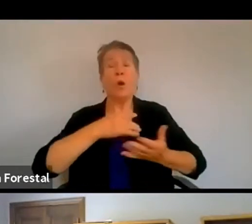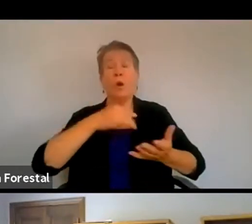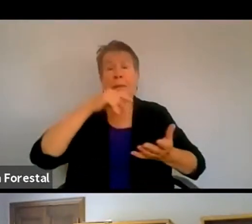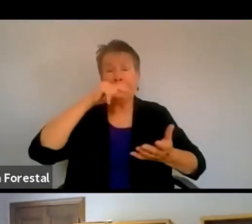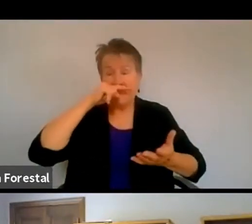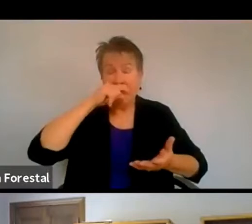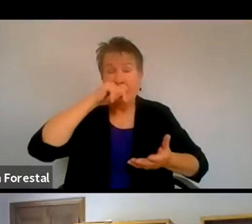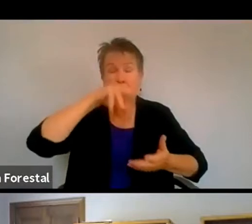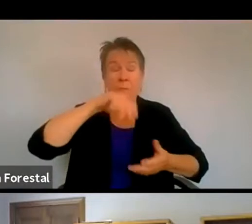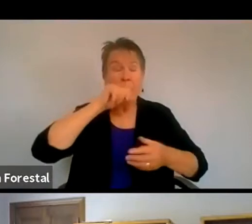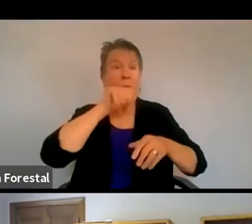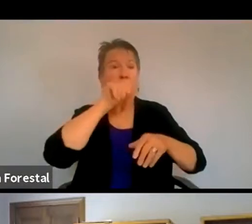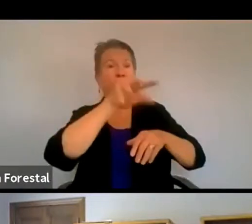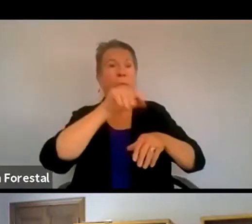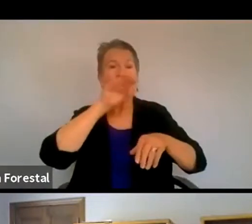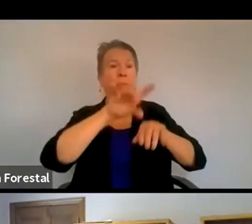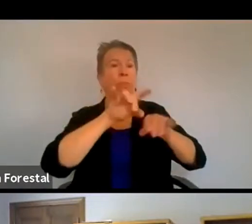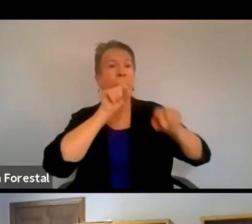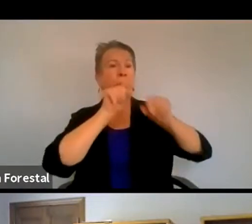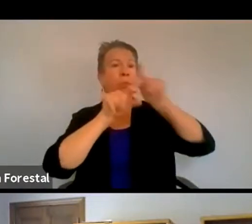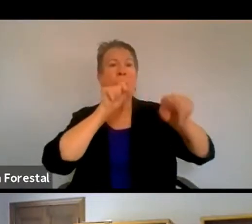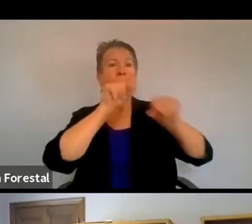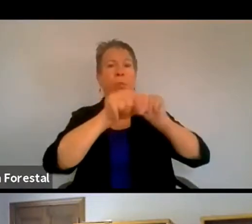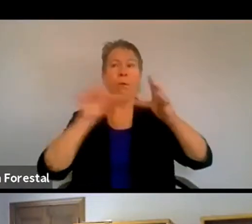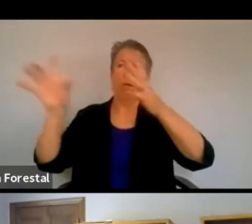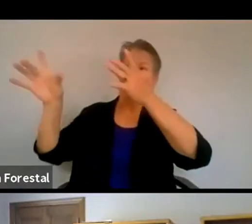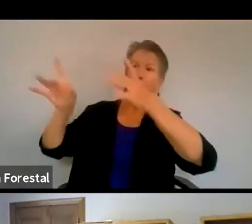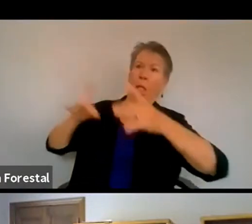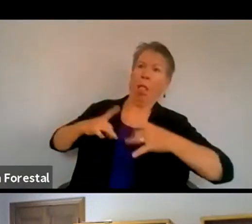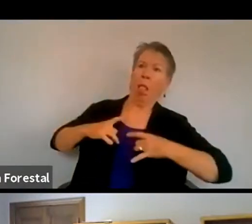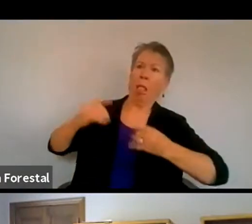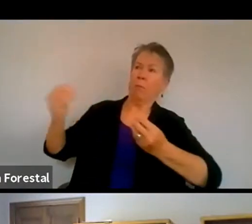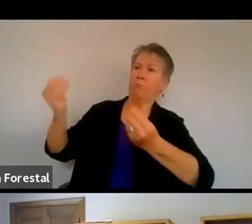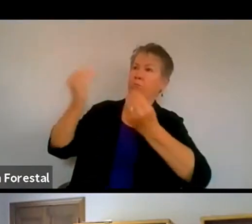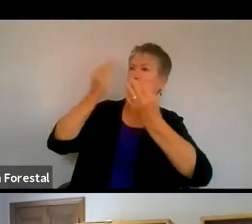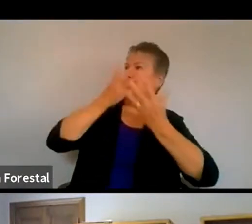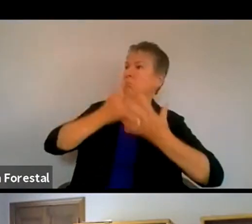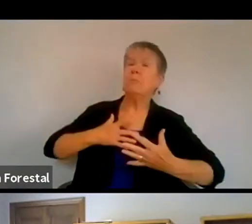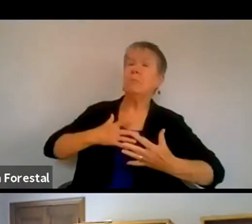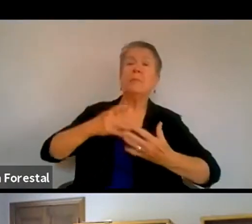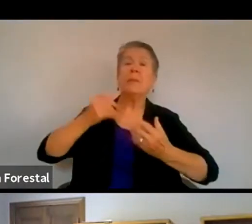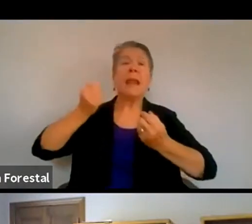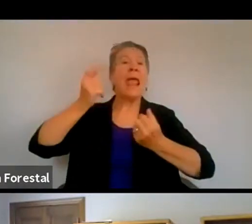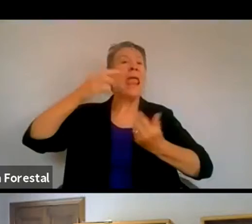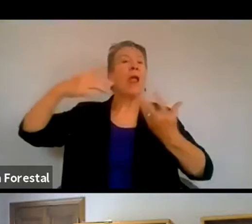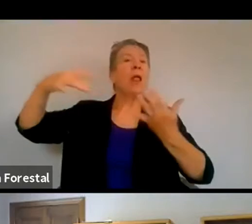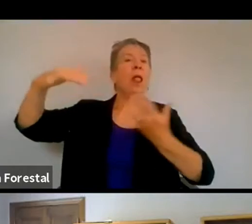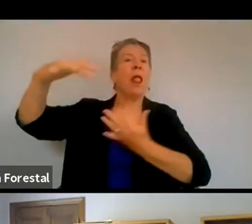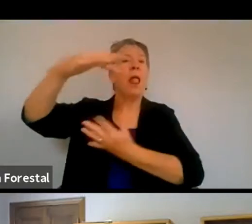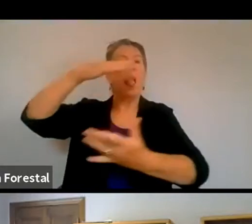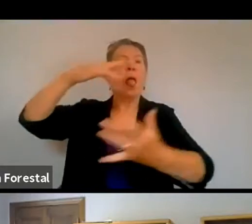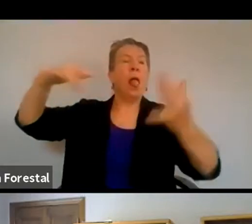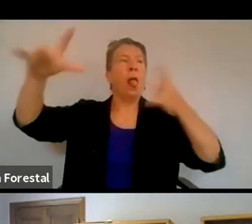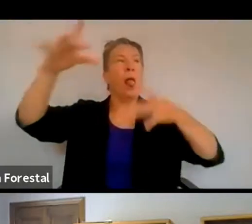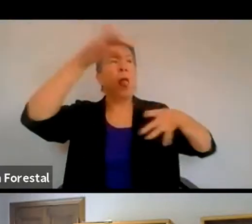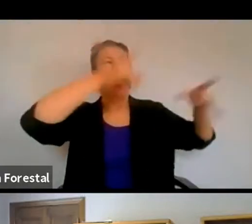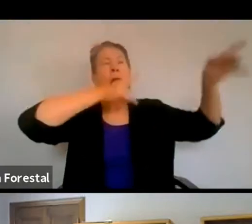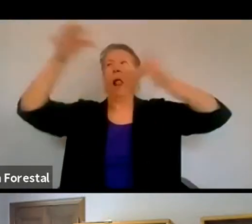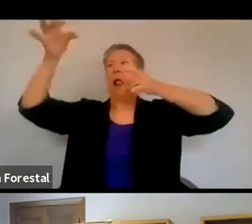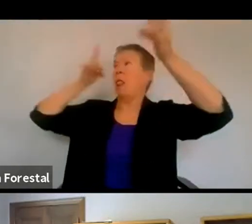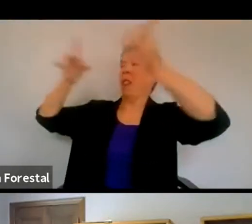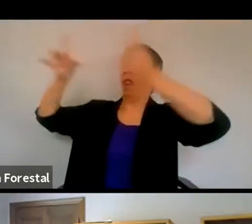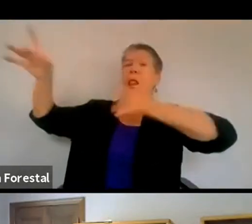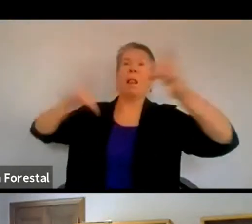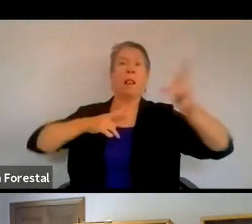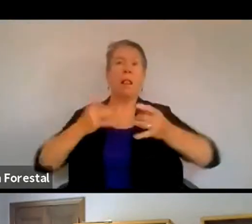ventilation and crowding, and distance from the case. What this all emphasizes is just how important